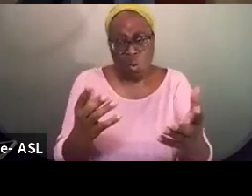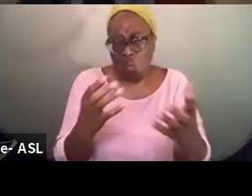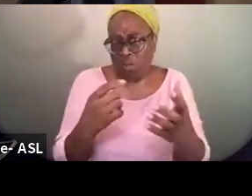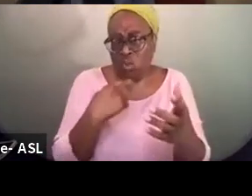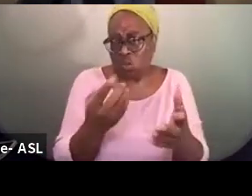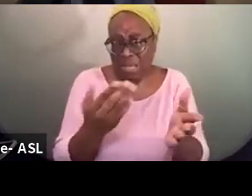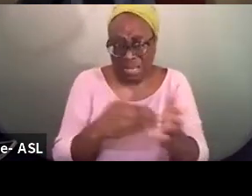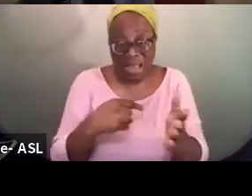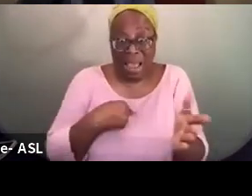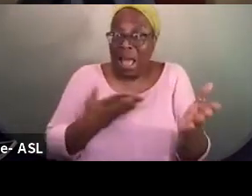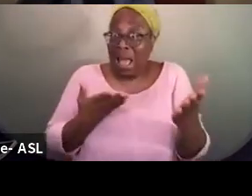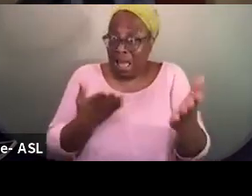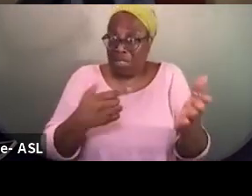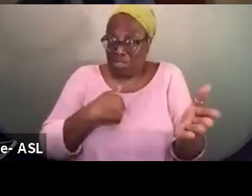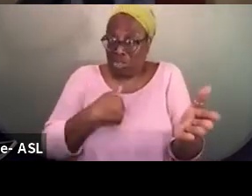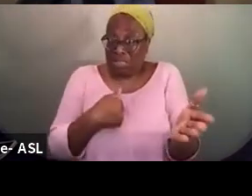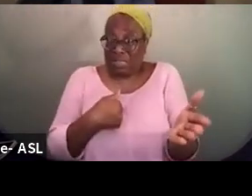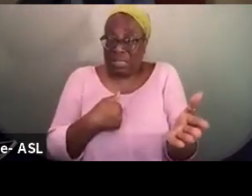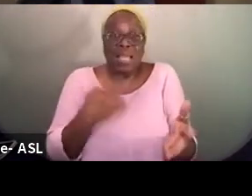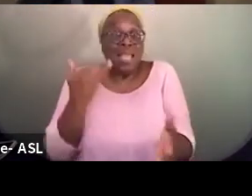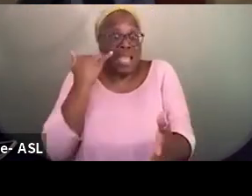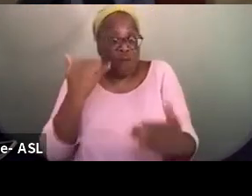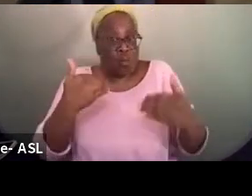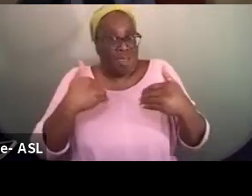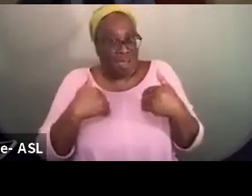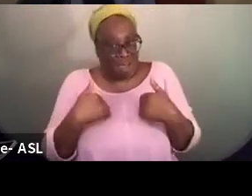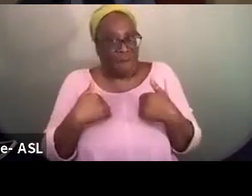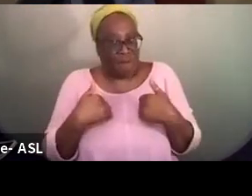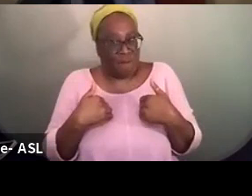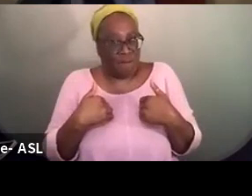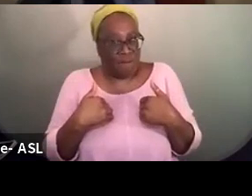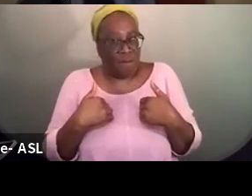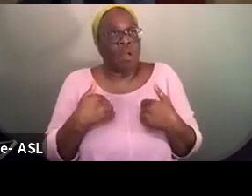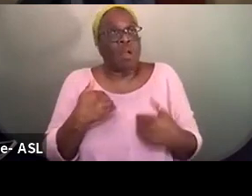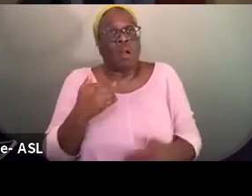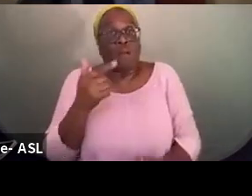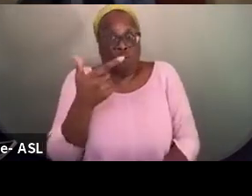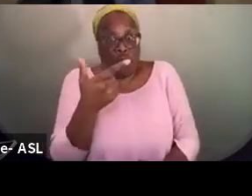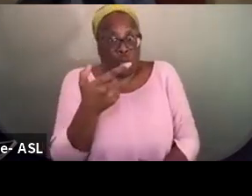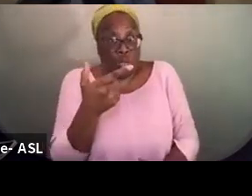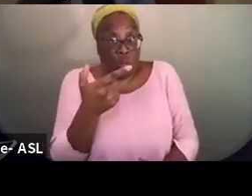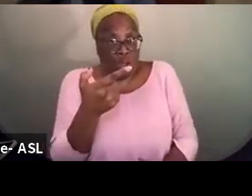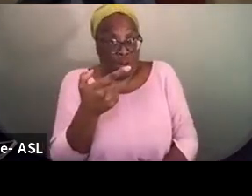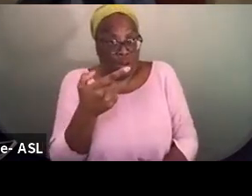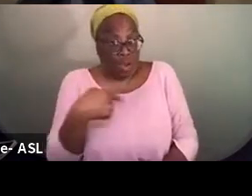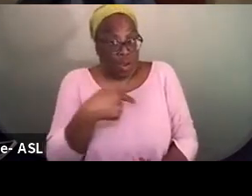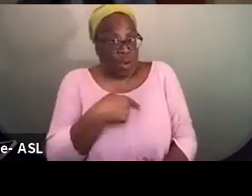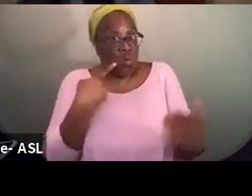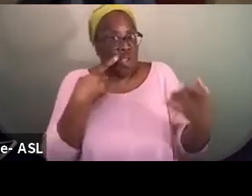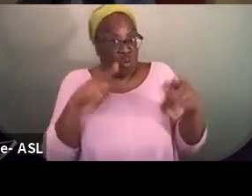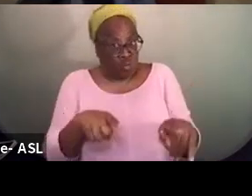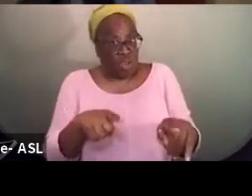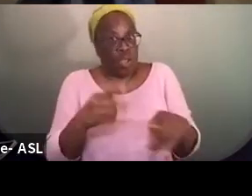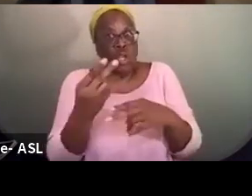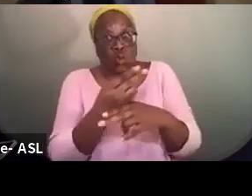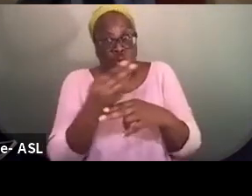I'm suggesting is, if we have, as you know, for 21, we agree that we should use